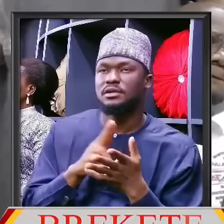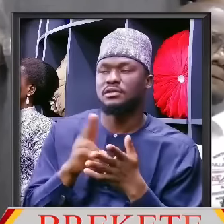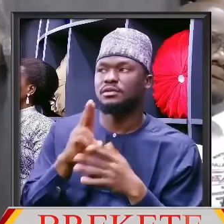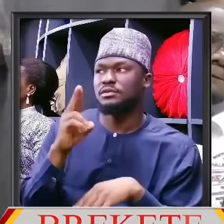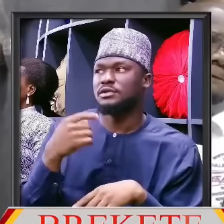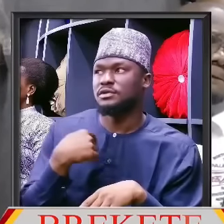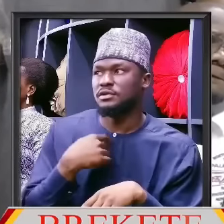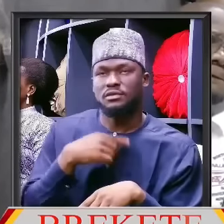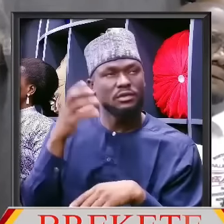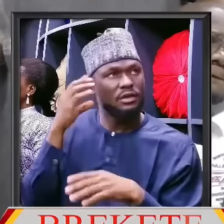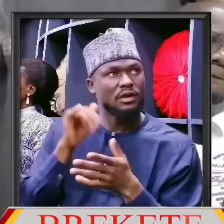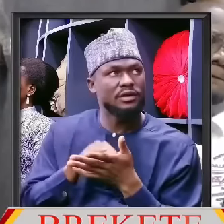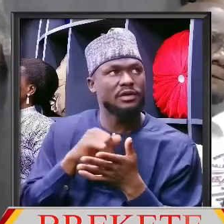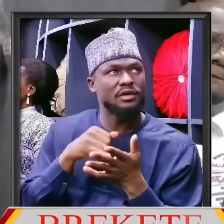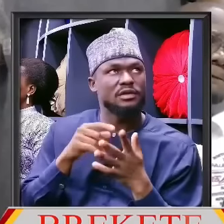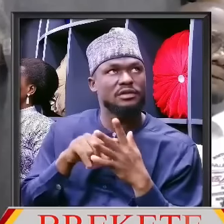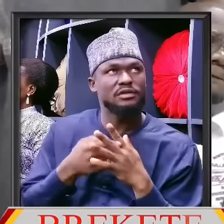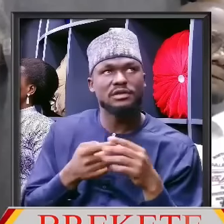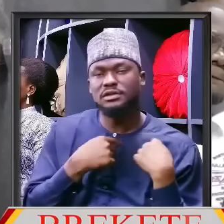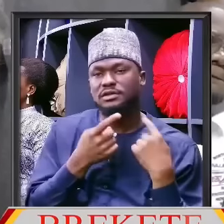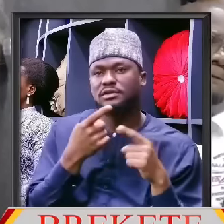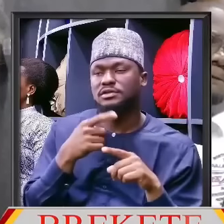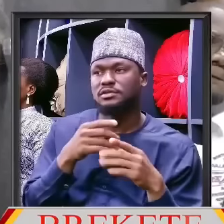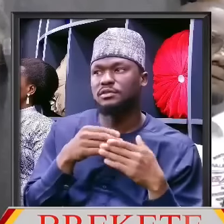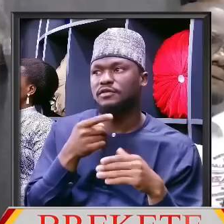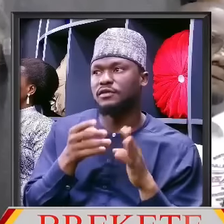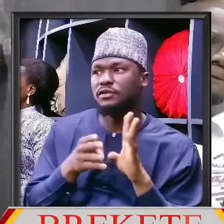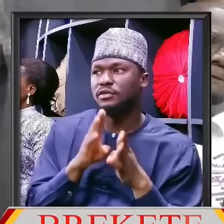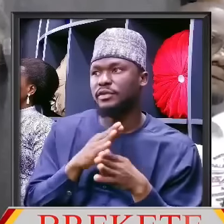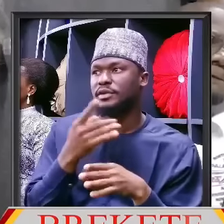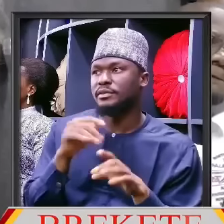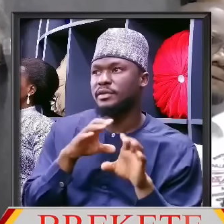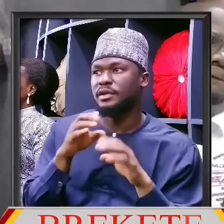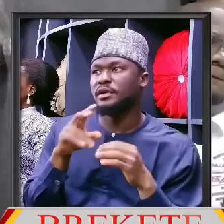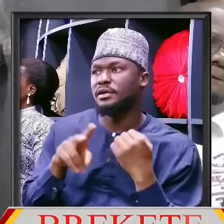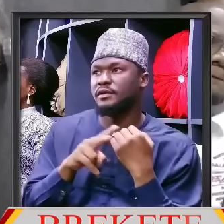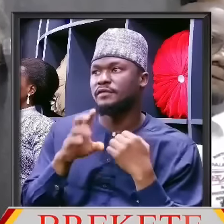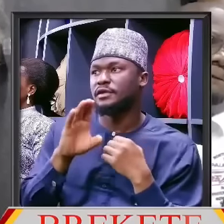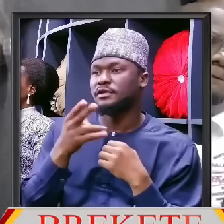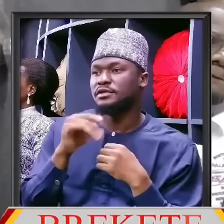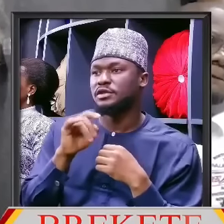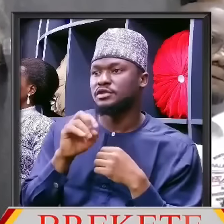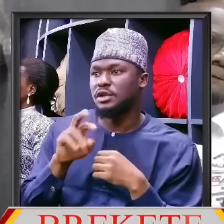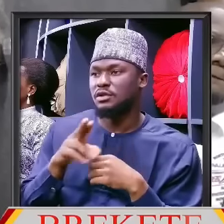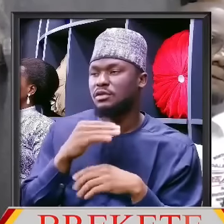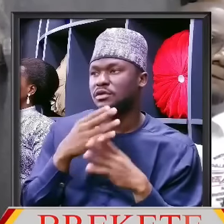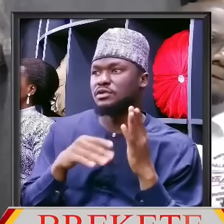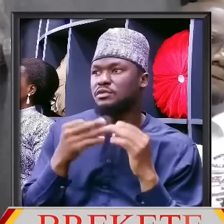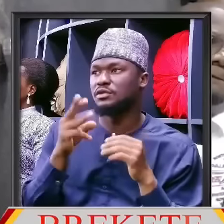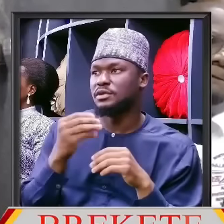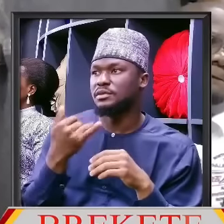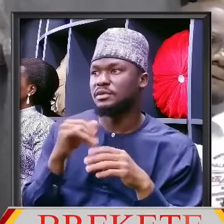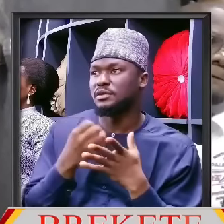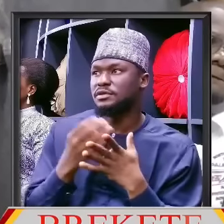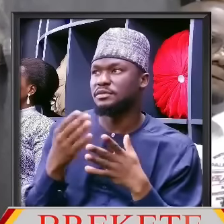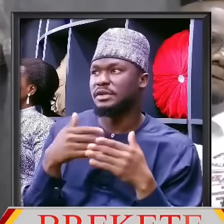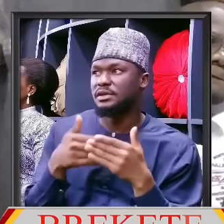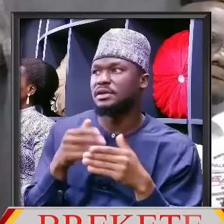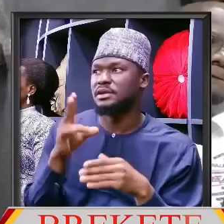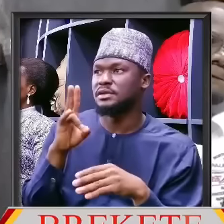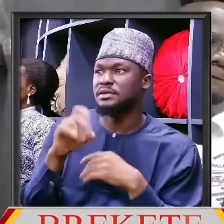say it started since even before you became the acting vice chancellor. And some of them already don't spend